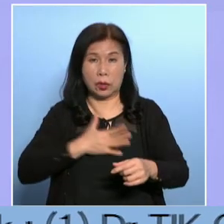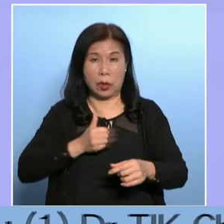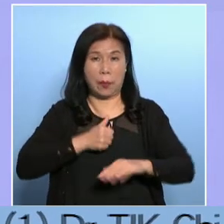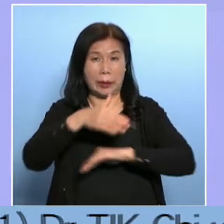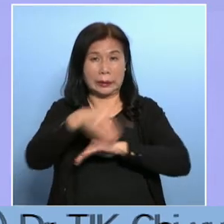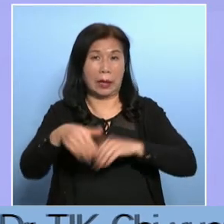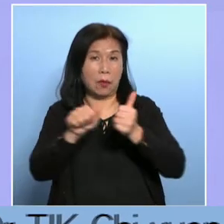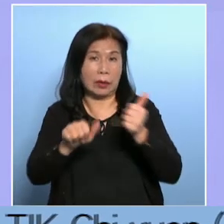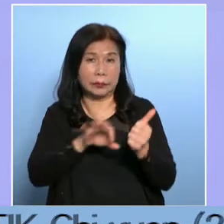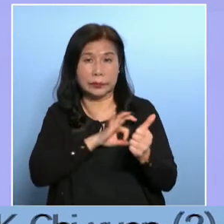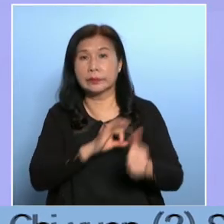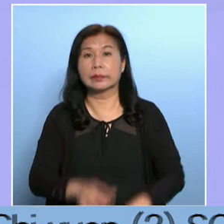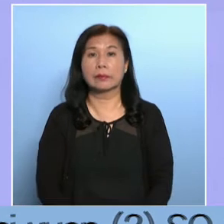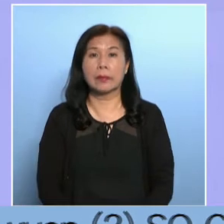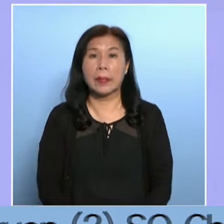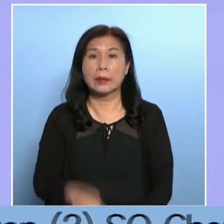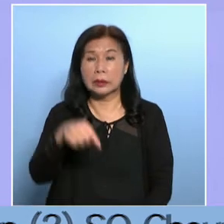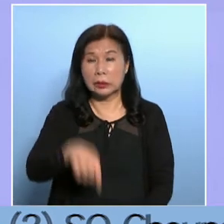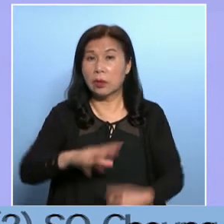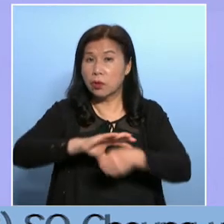future to plan for it.